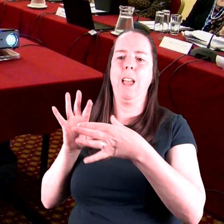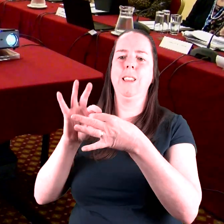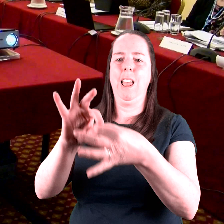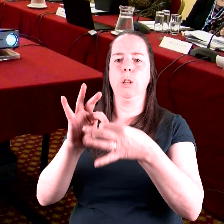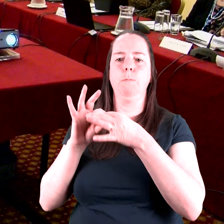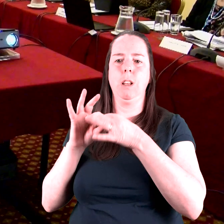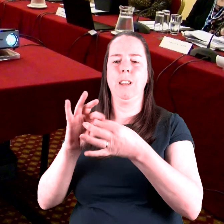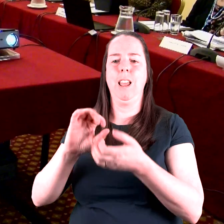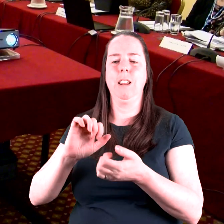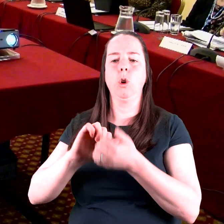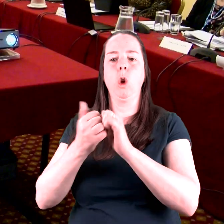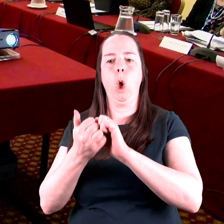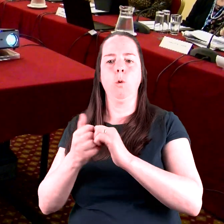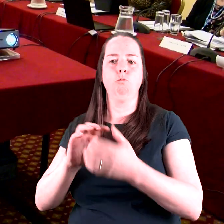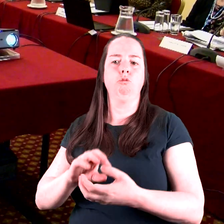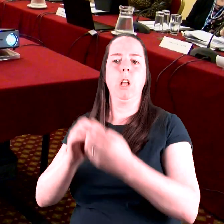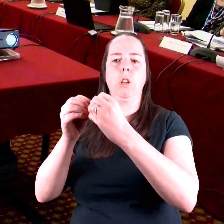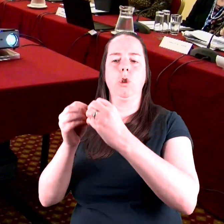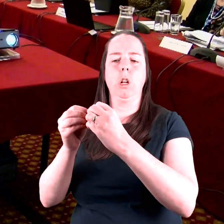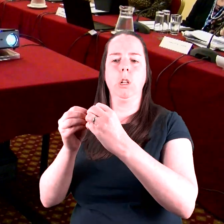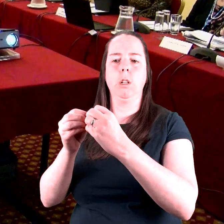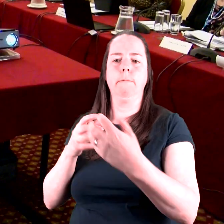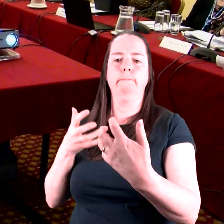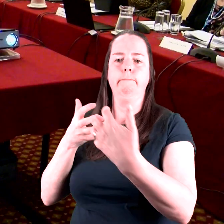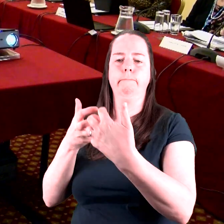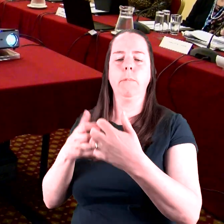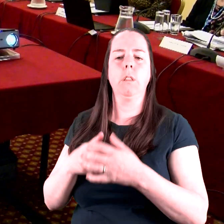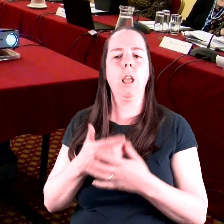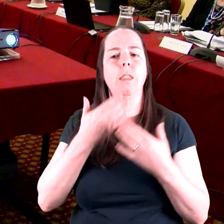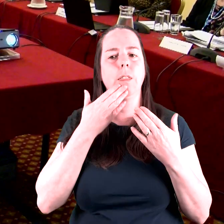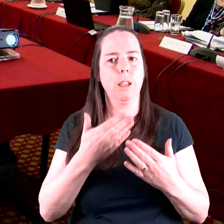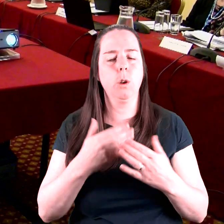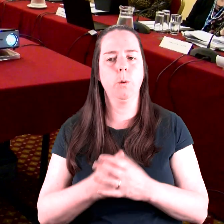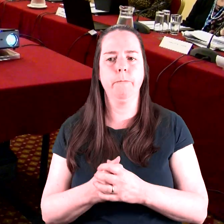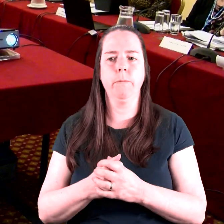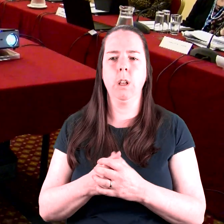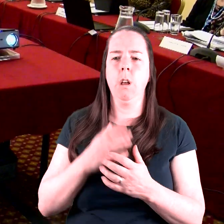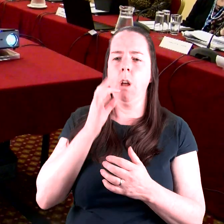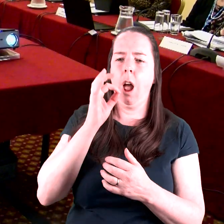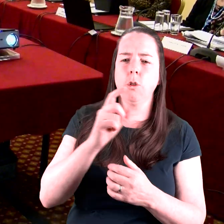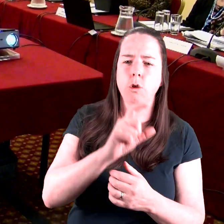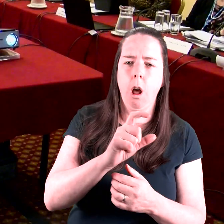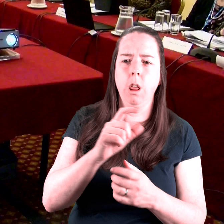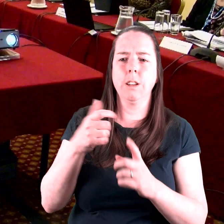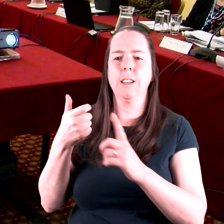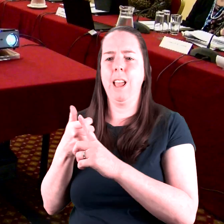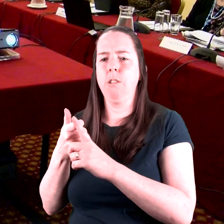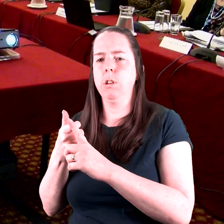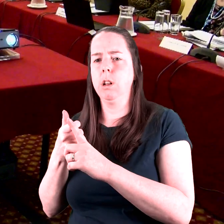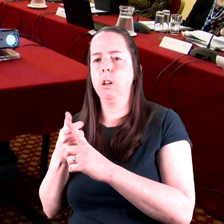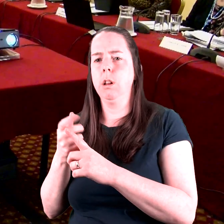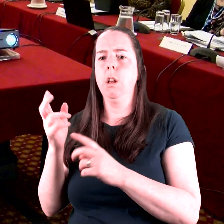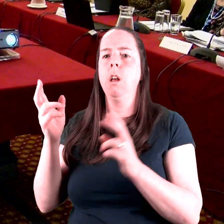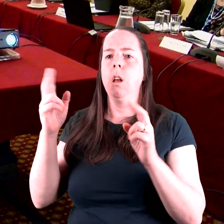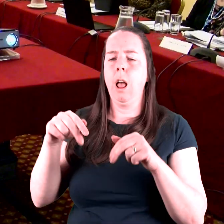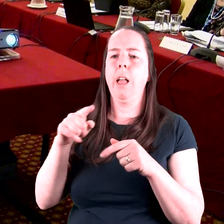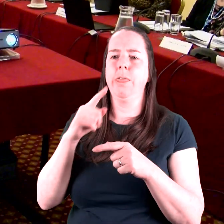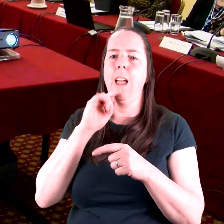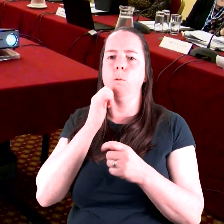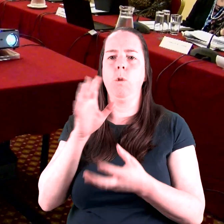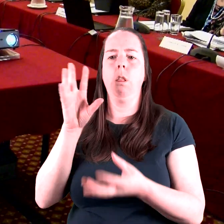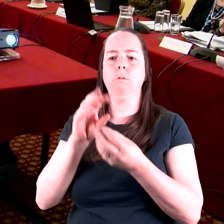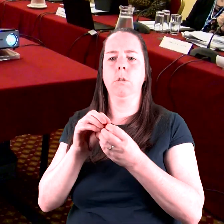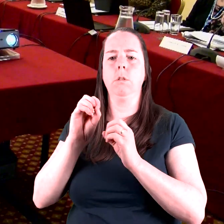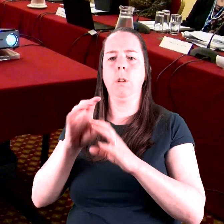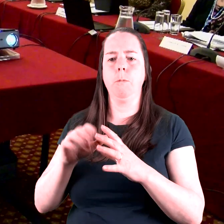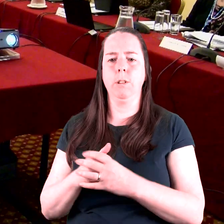of engagement and in terms of co-production. Thank you. Thank you. I'm going to get Charlotte and Karen to come back in, and then I'm just going to round us